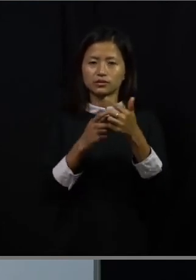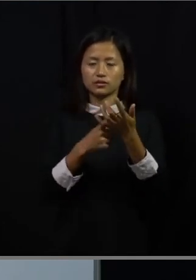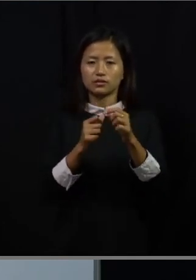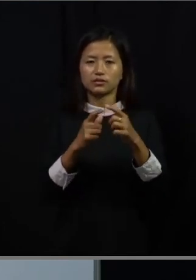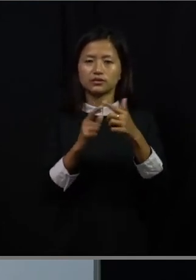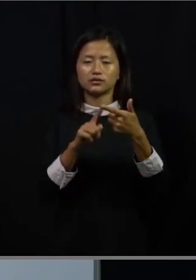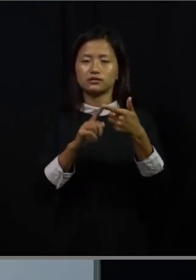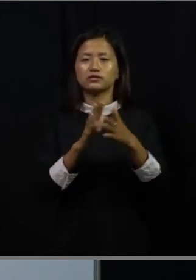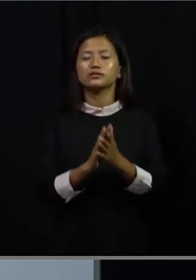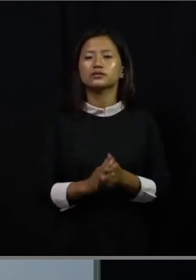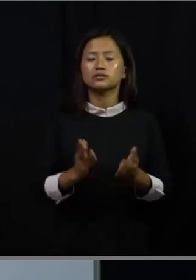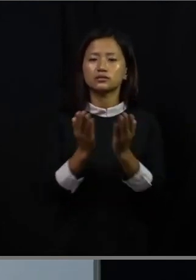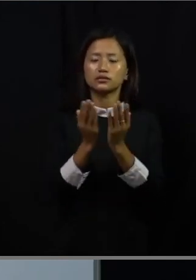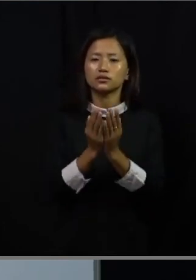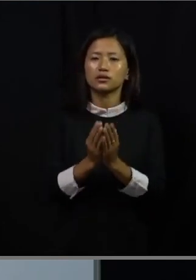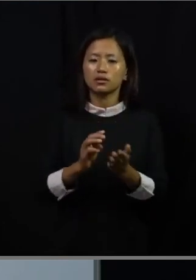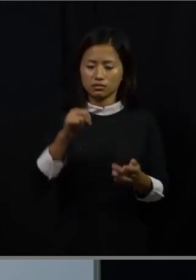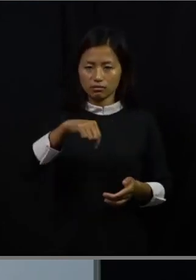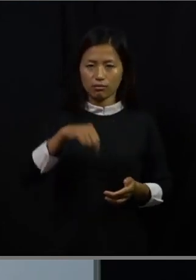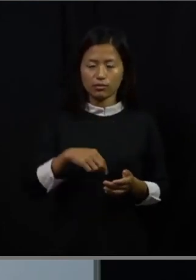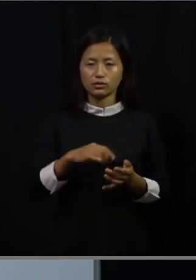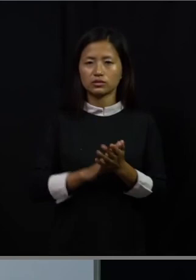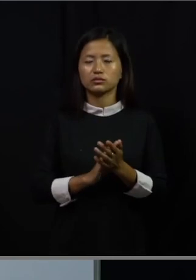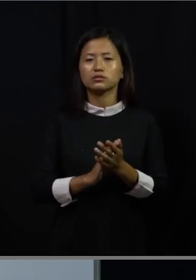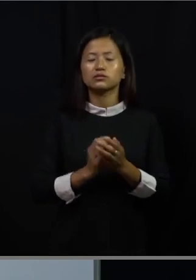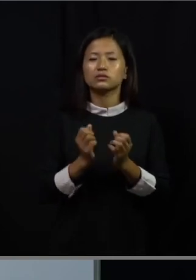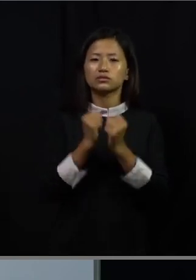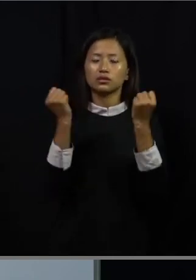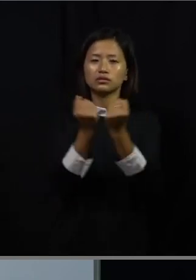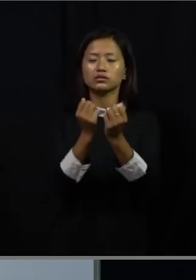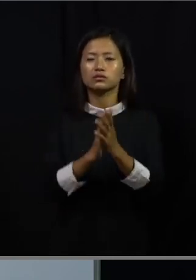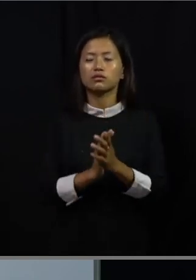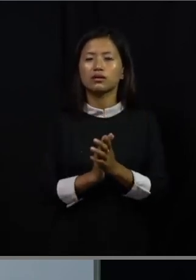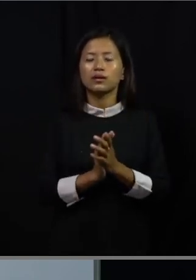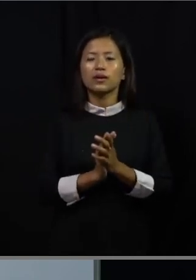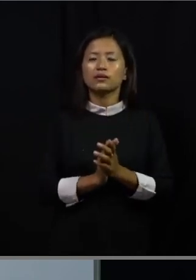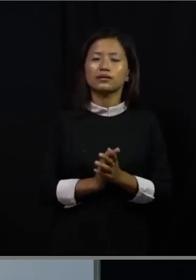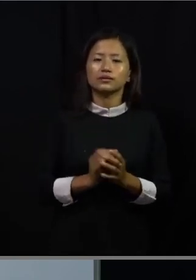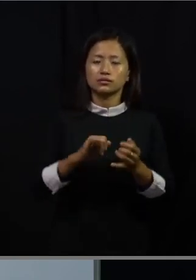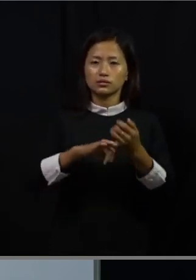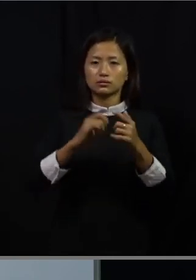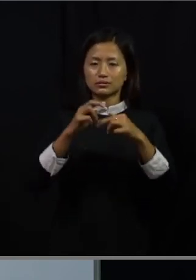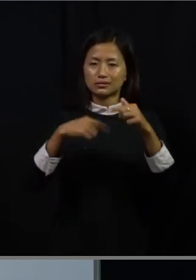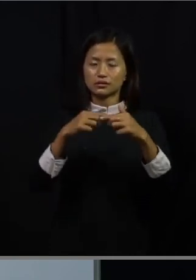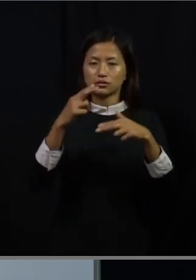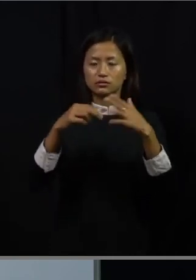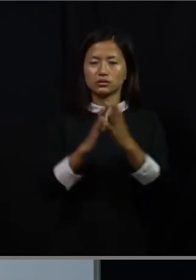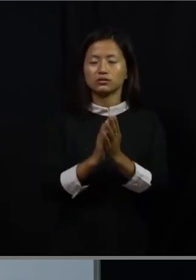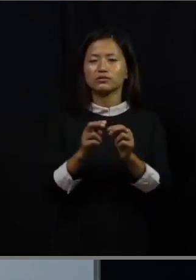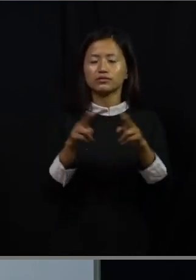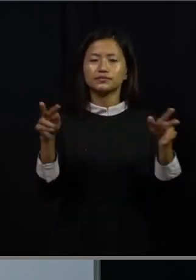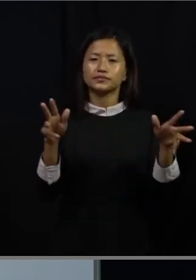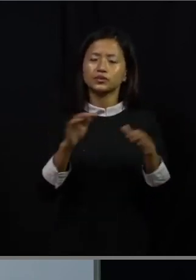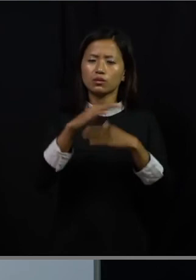complex societies, sociology, such as the modern societies, industrial societies, how it came into being, what role does it play in the